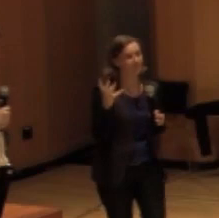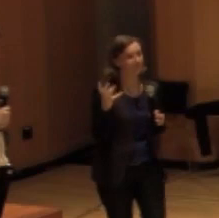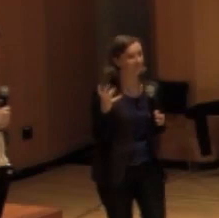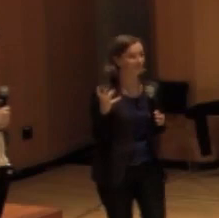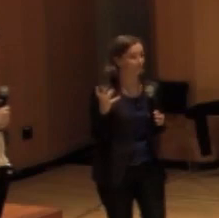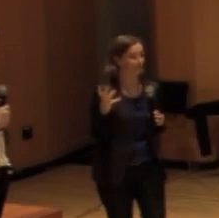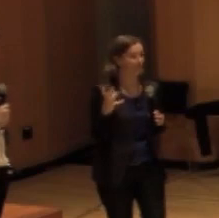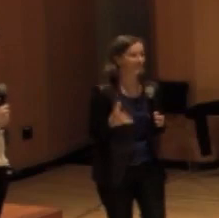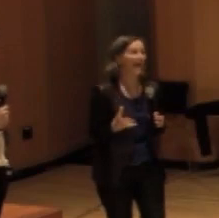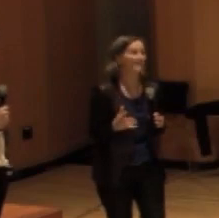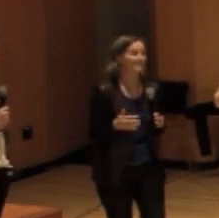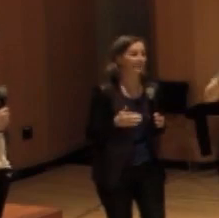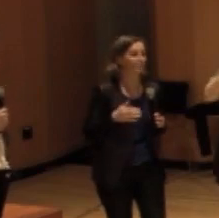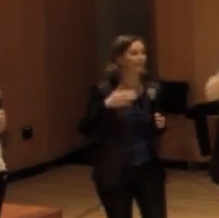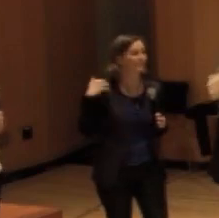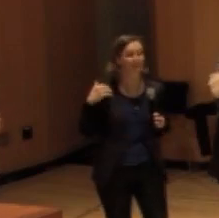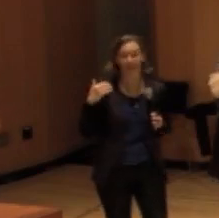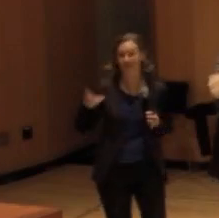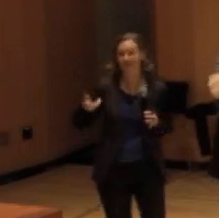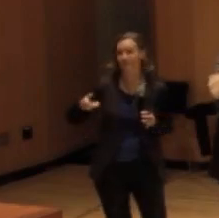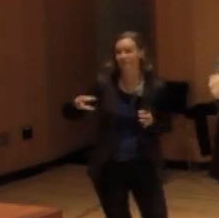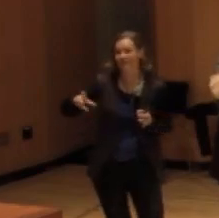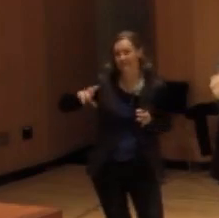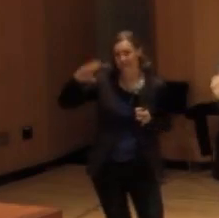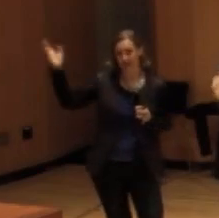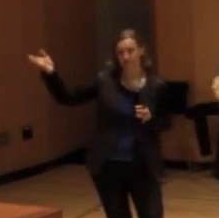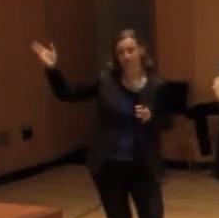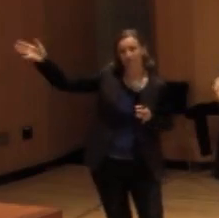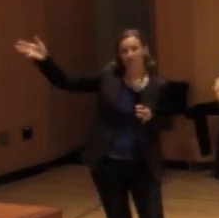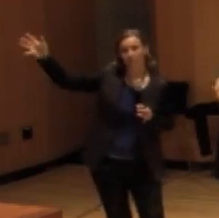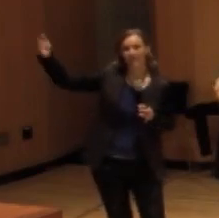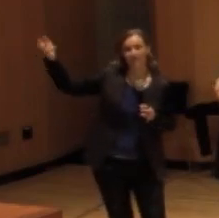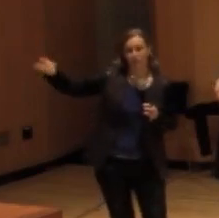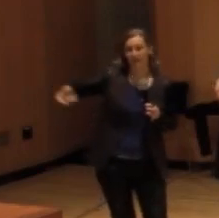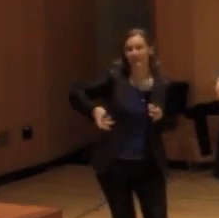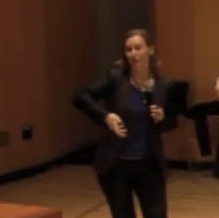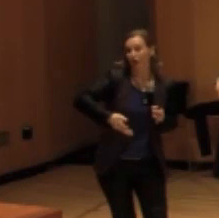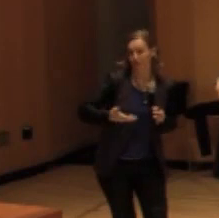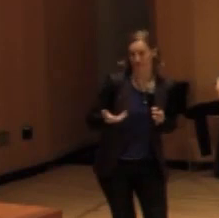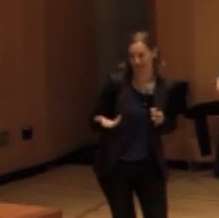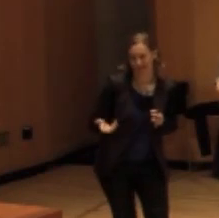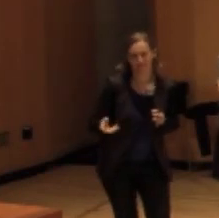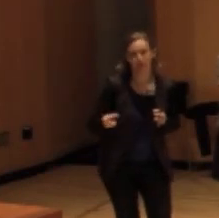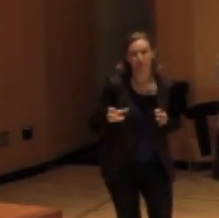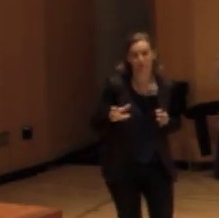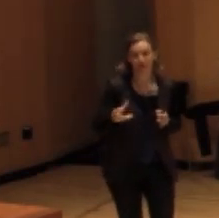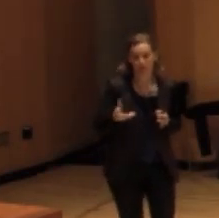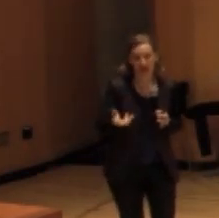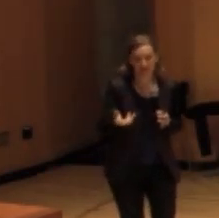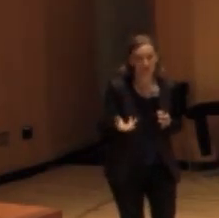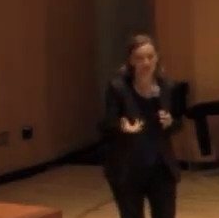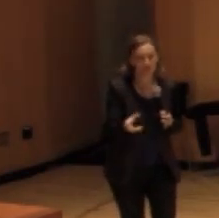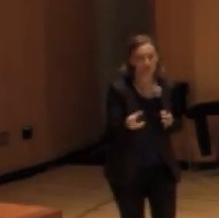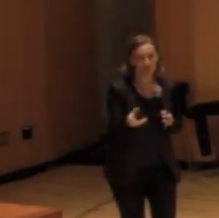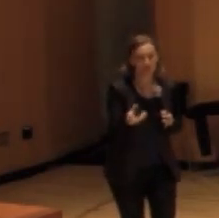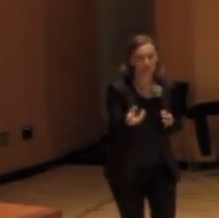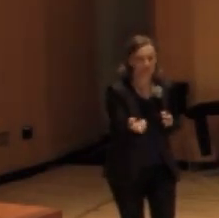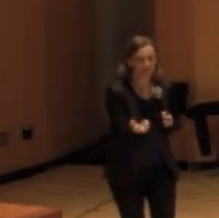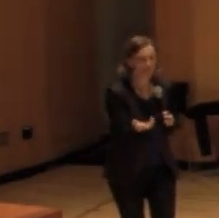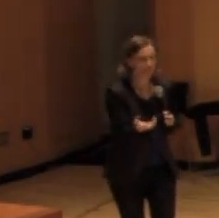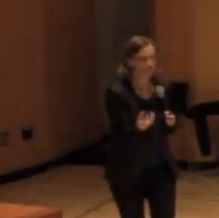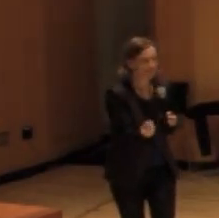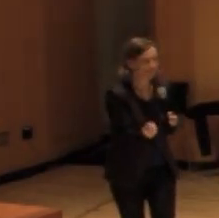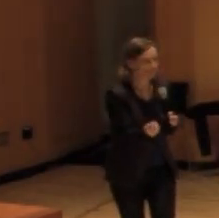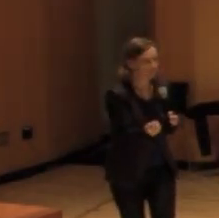I had this big realization about class Like We As Americans we just accept British writing all the time but actually when you're